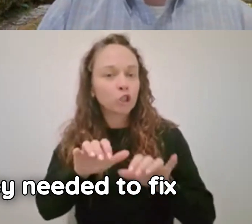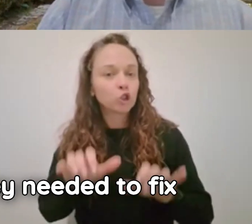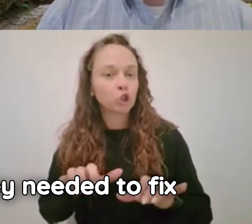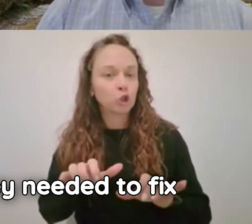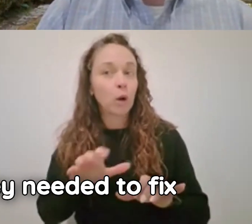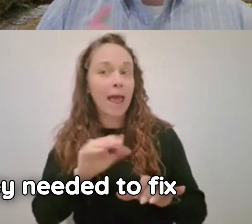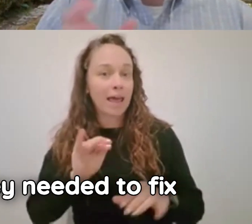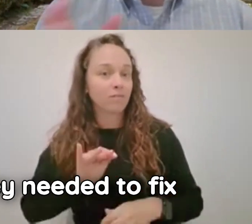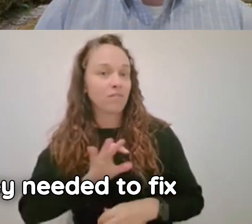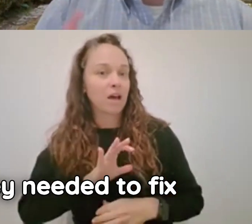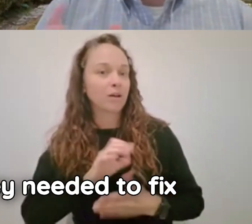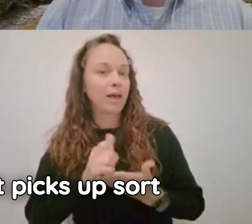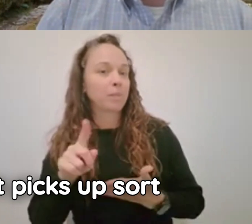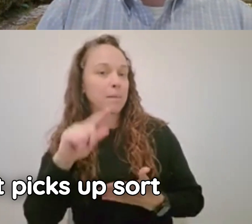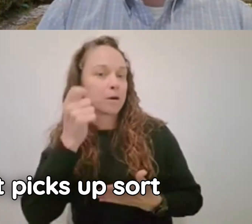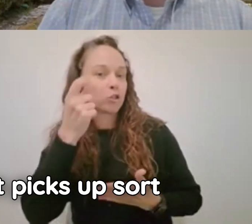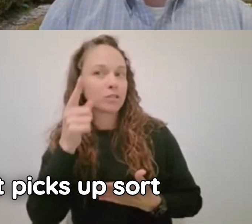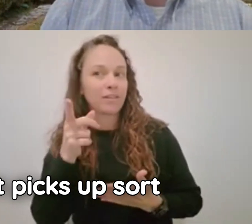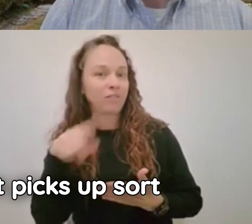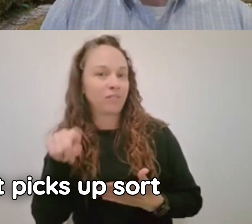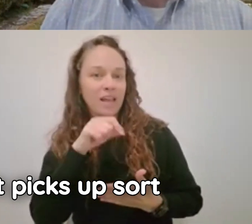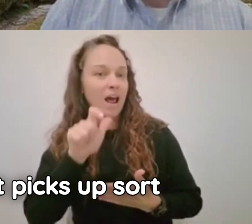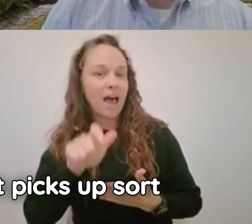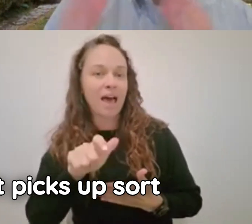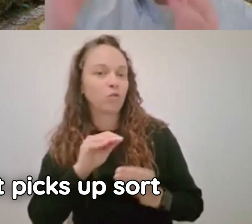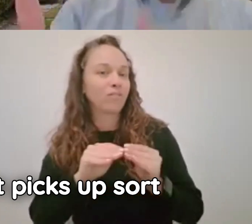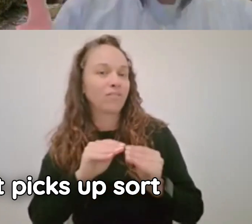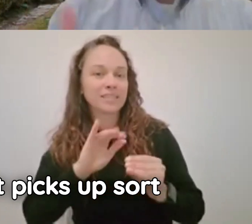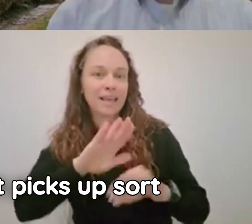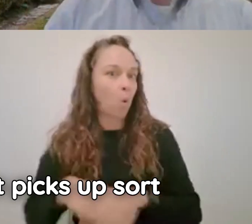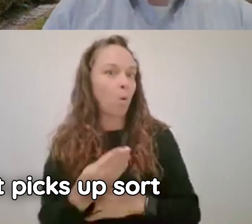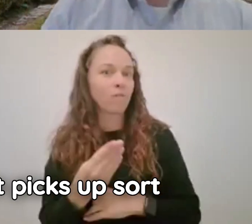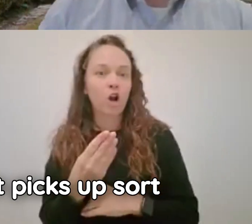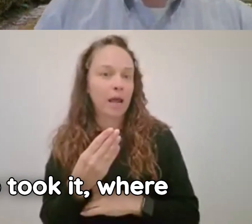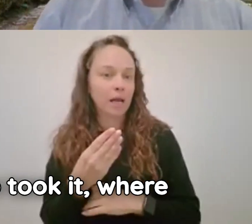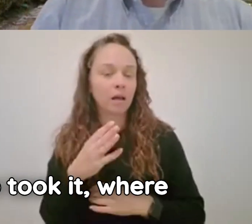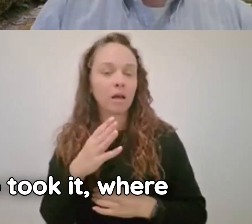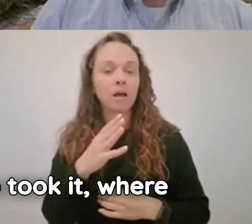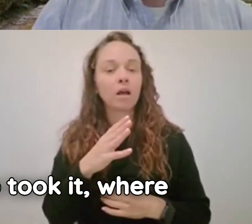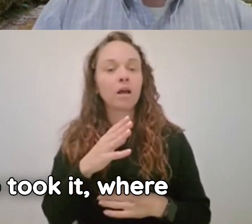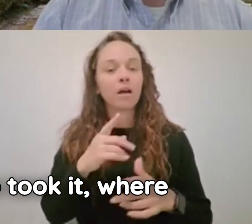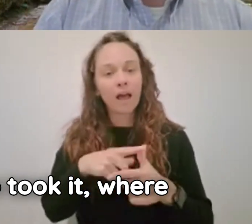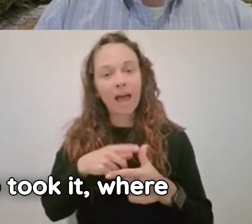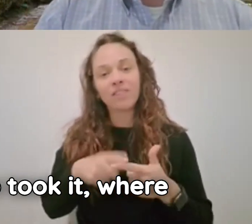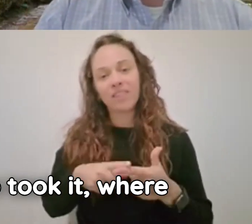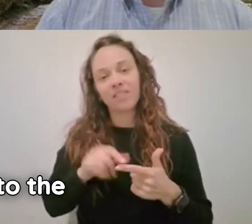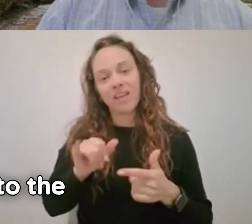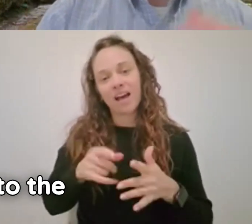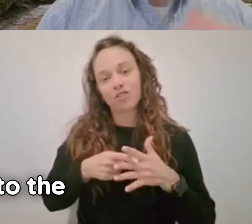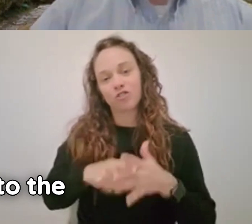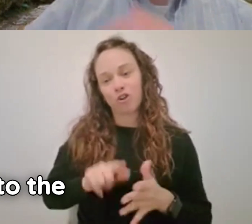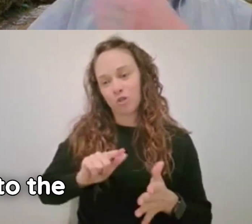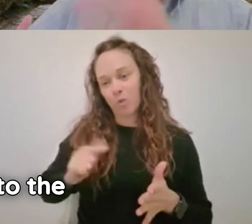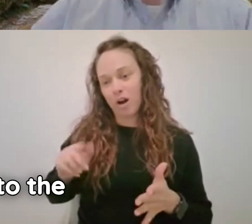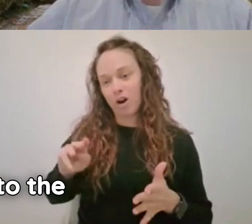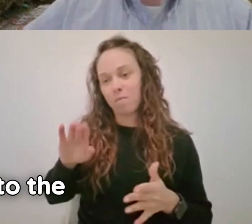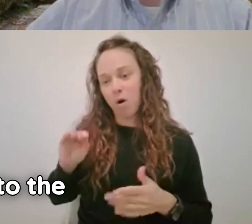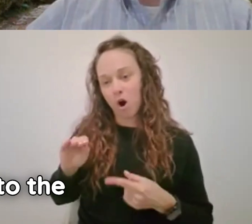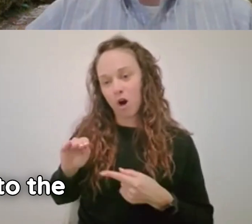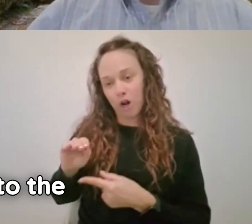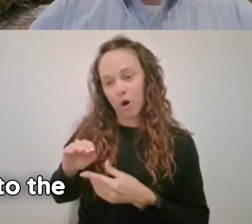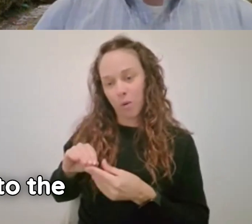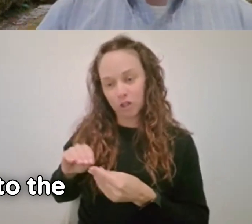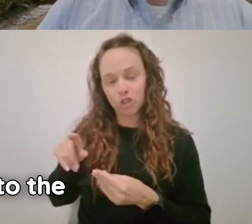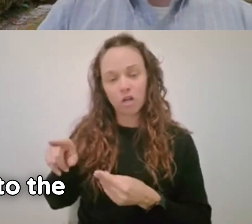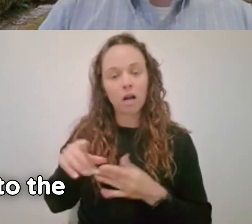this wasn't something they needed to fix overnight. And then that picks up sort of the story where Mario took it, where that led later